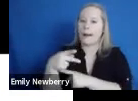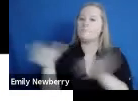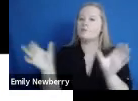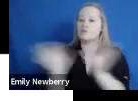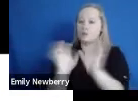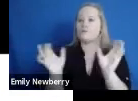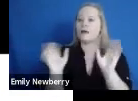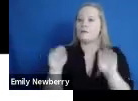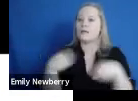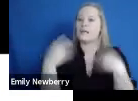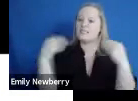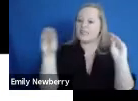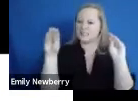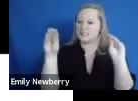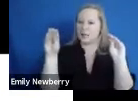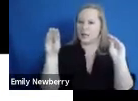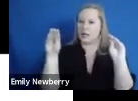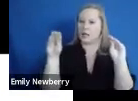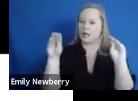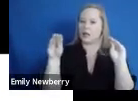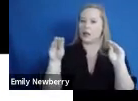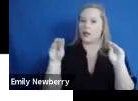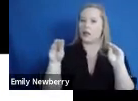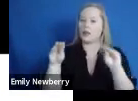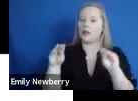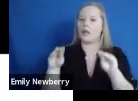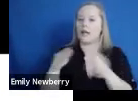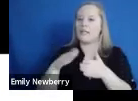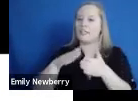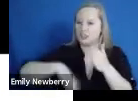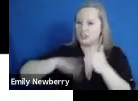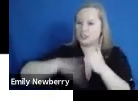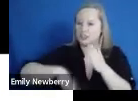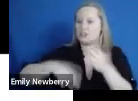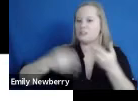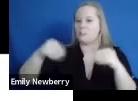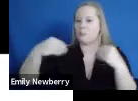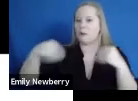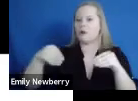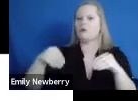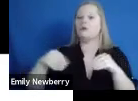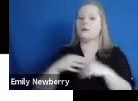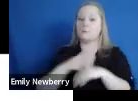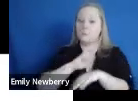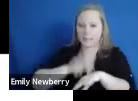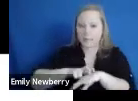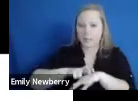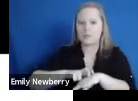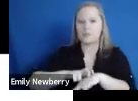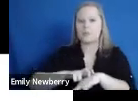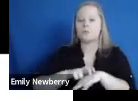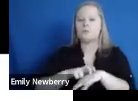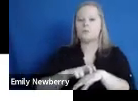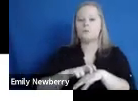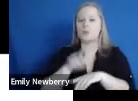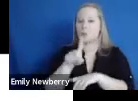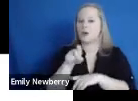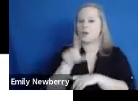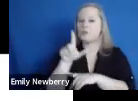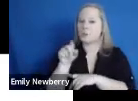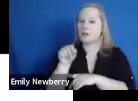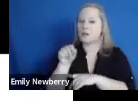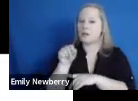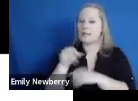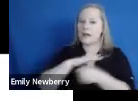sell at wholesale markets. And then we have table stock potatoes, about 120 acres